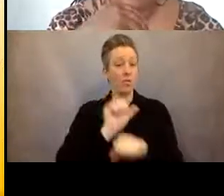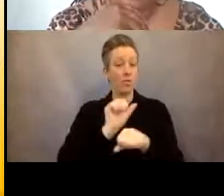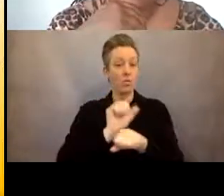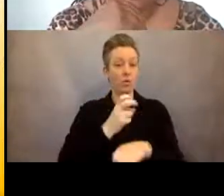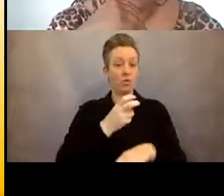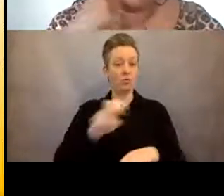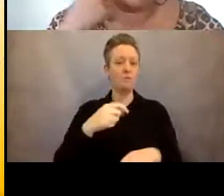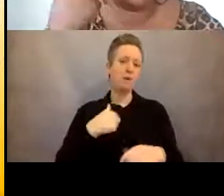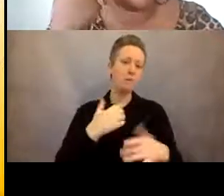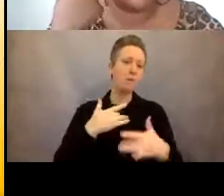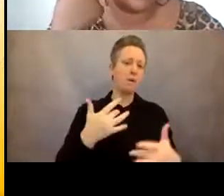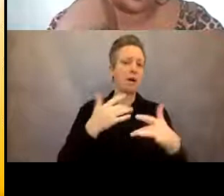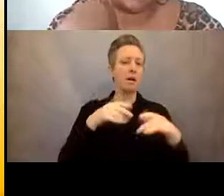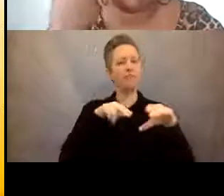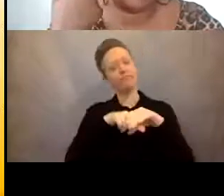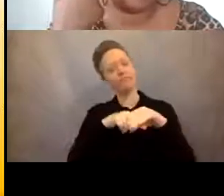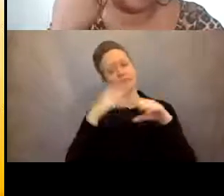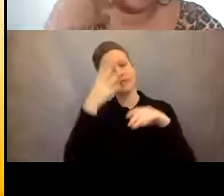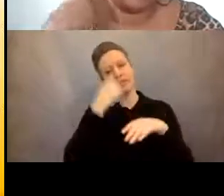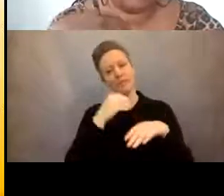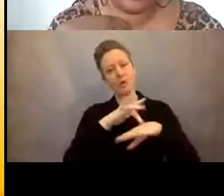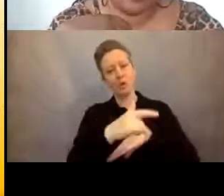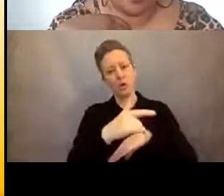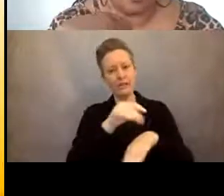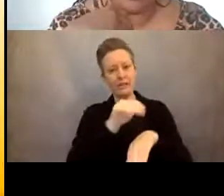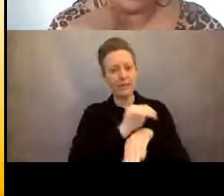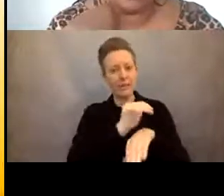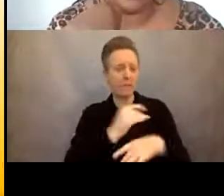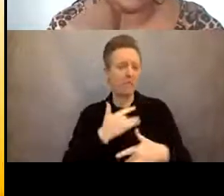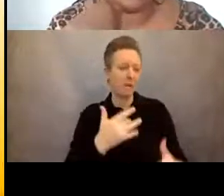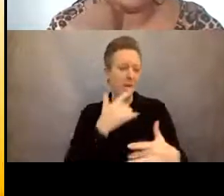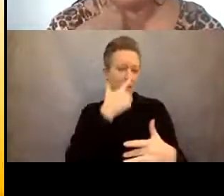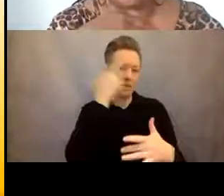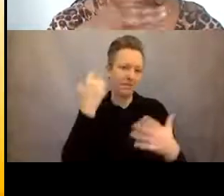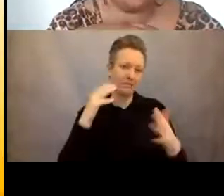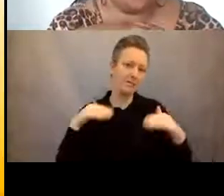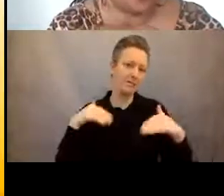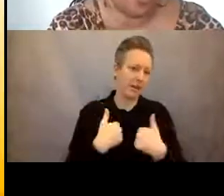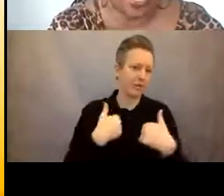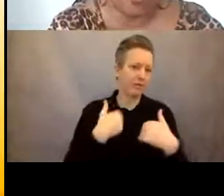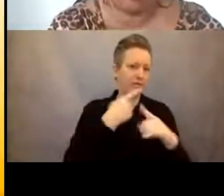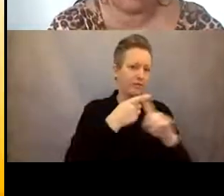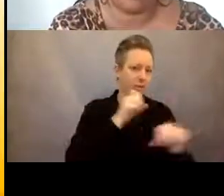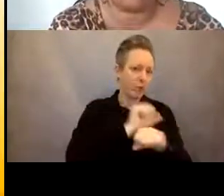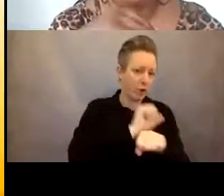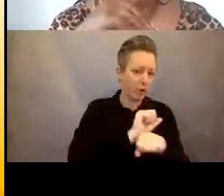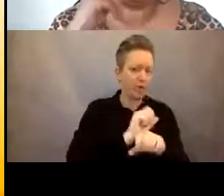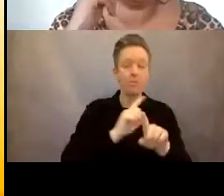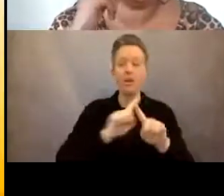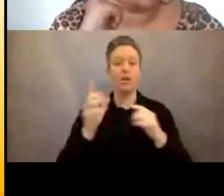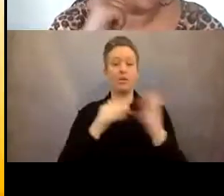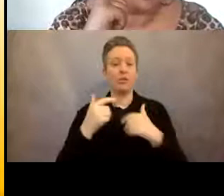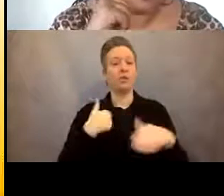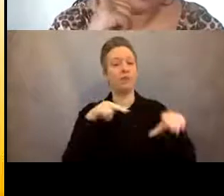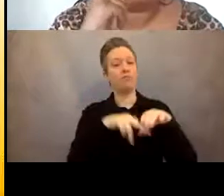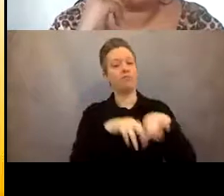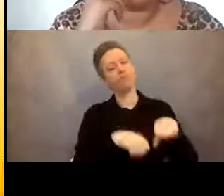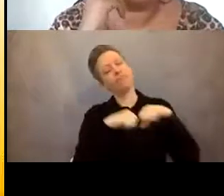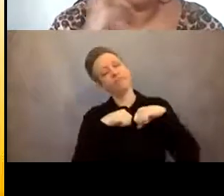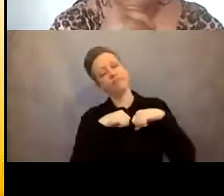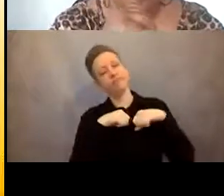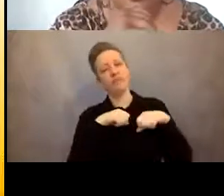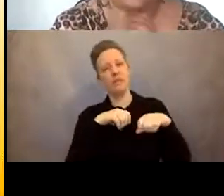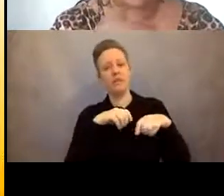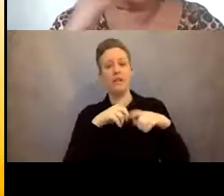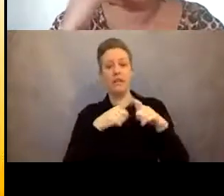pretty early that night. She was up on her computer doing some work, and it was like 2:30 in the morning when she suddenly and